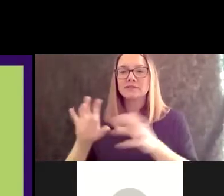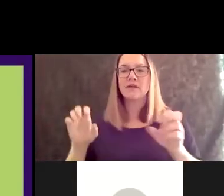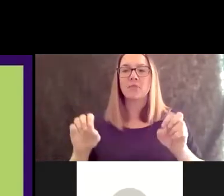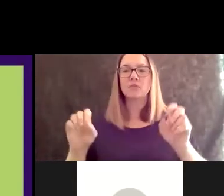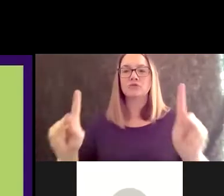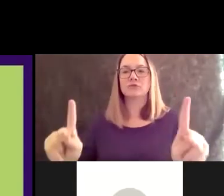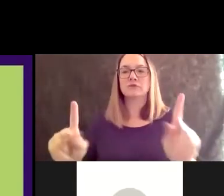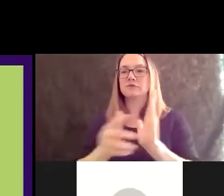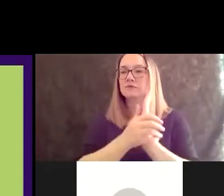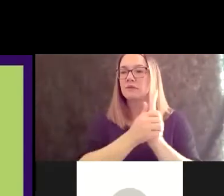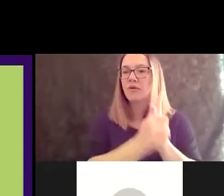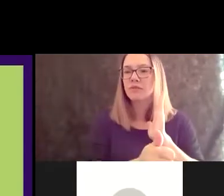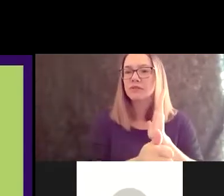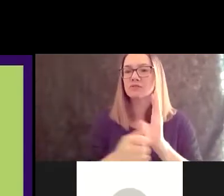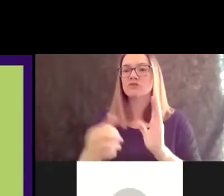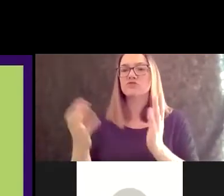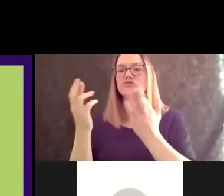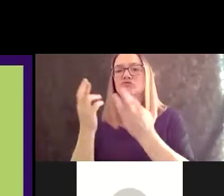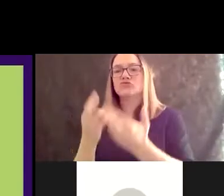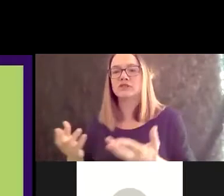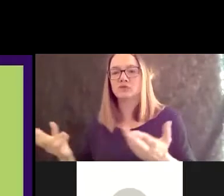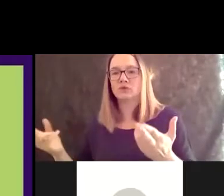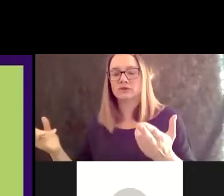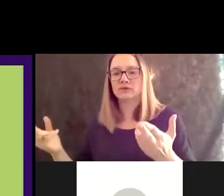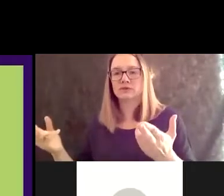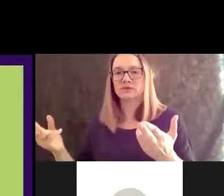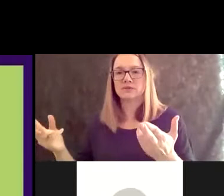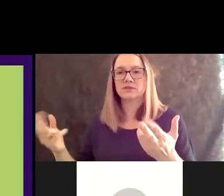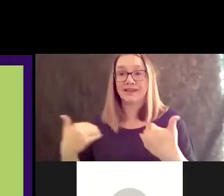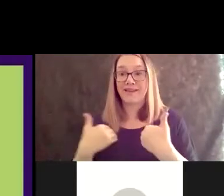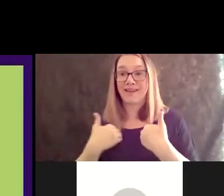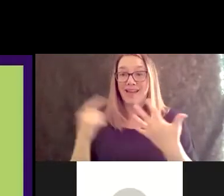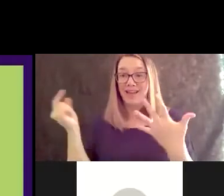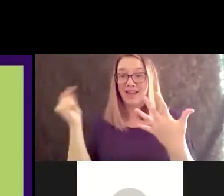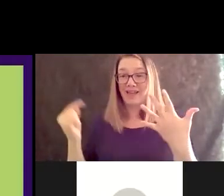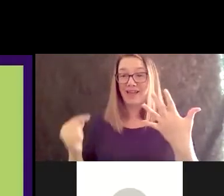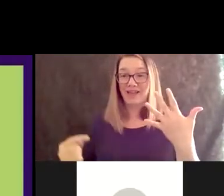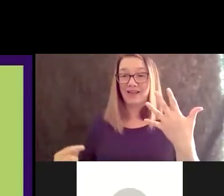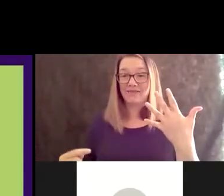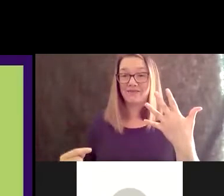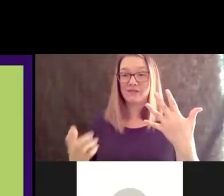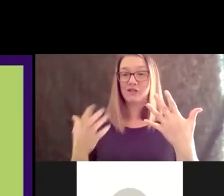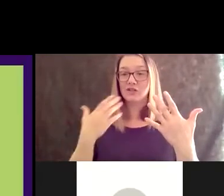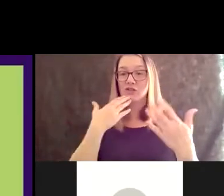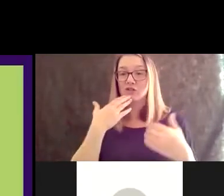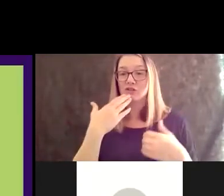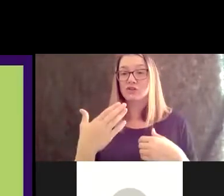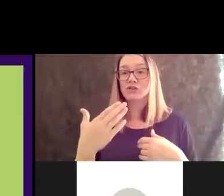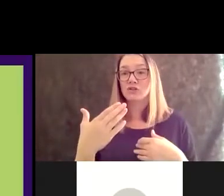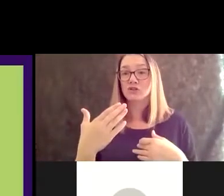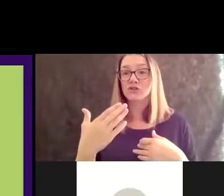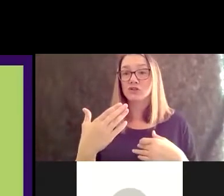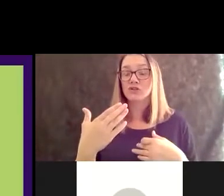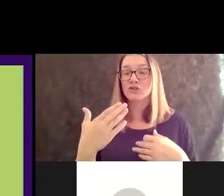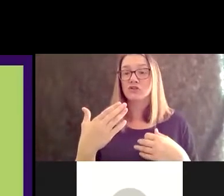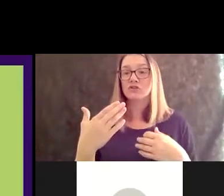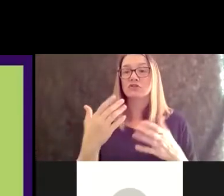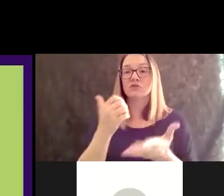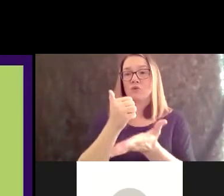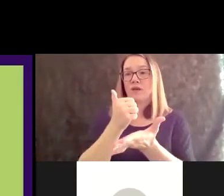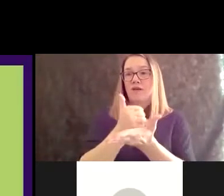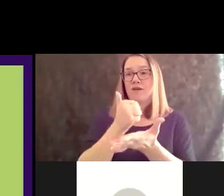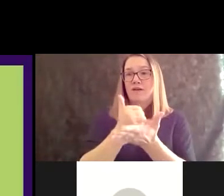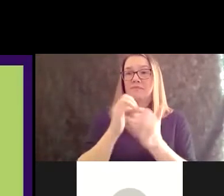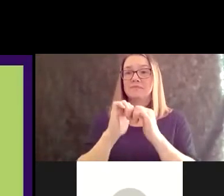competencies, and resources. And I feel like these are awesome tools to really innovate how we play